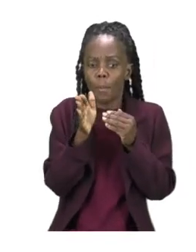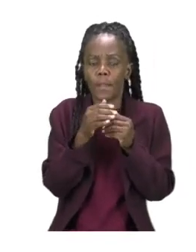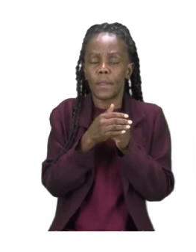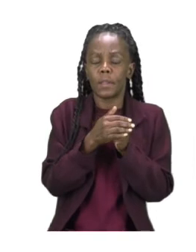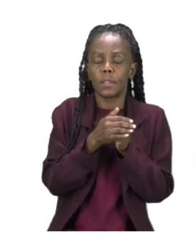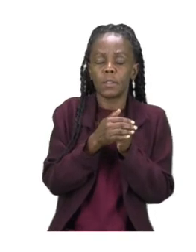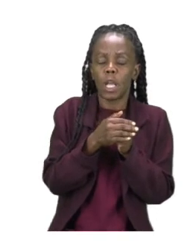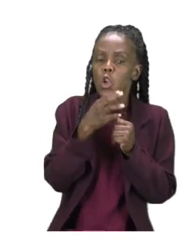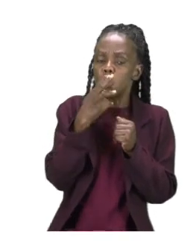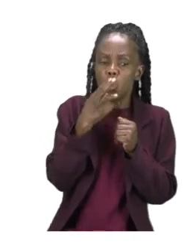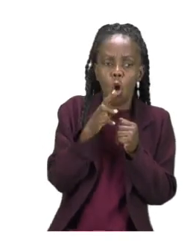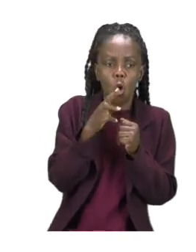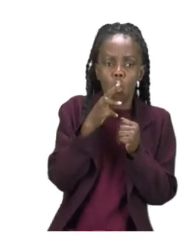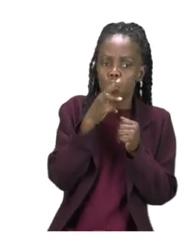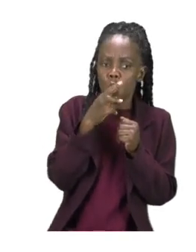chin.